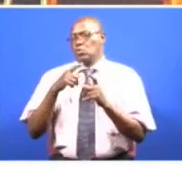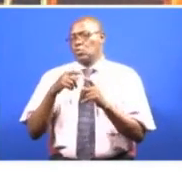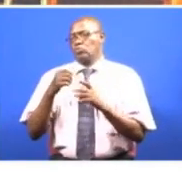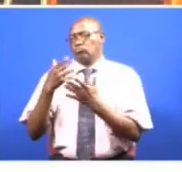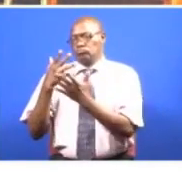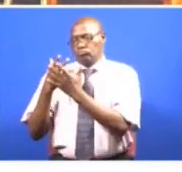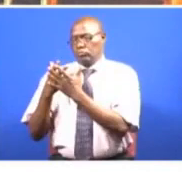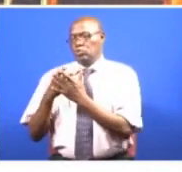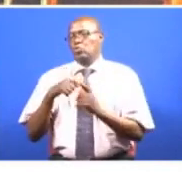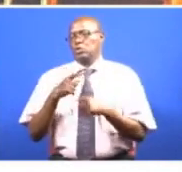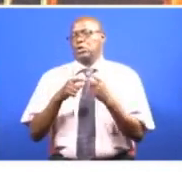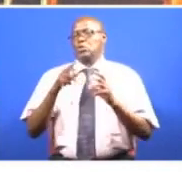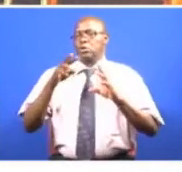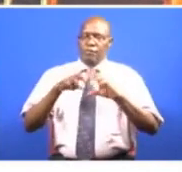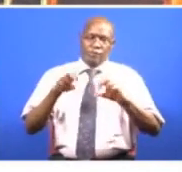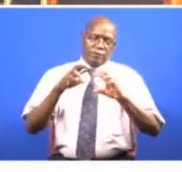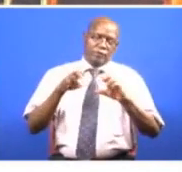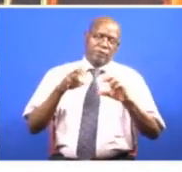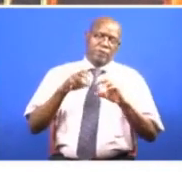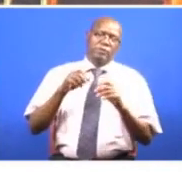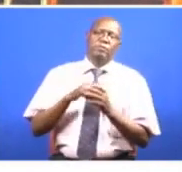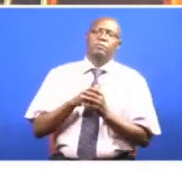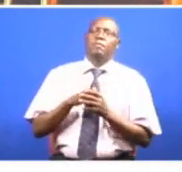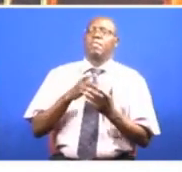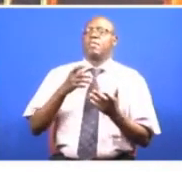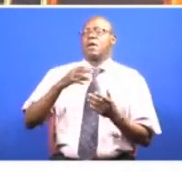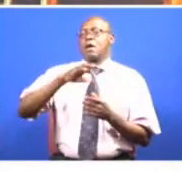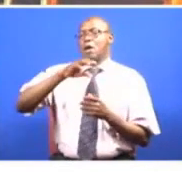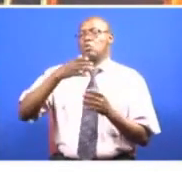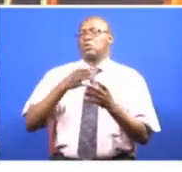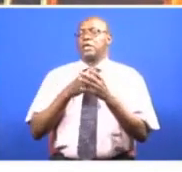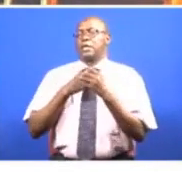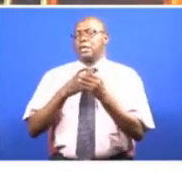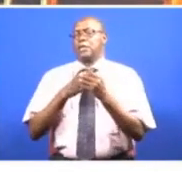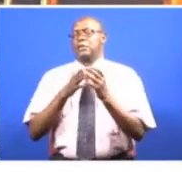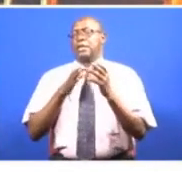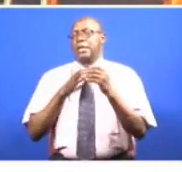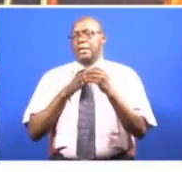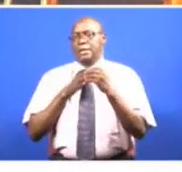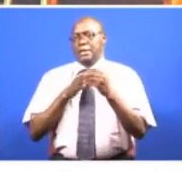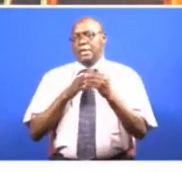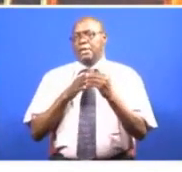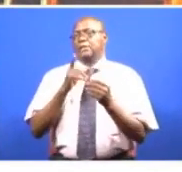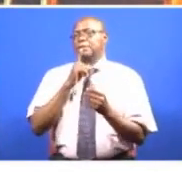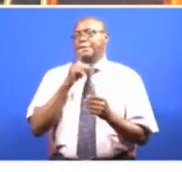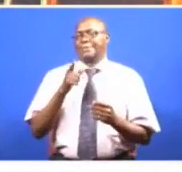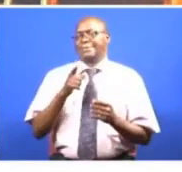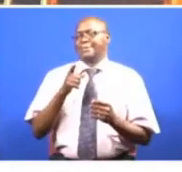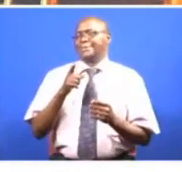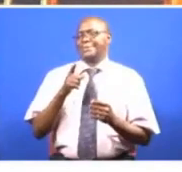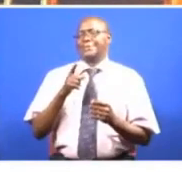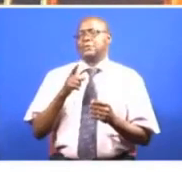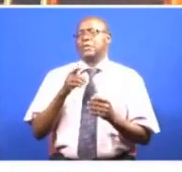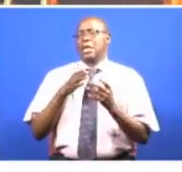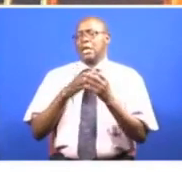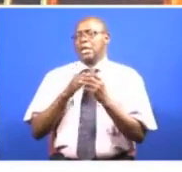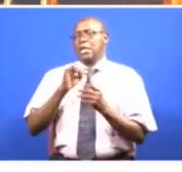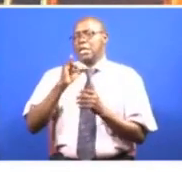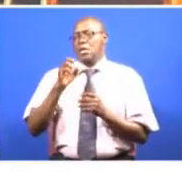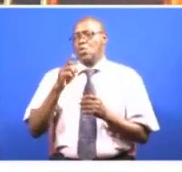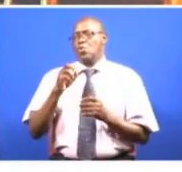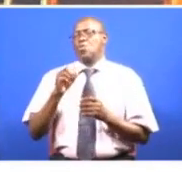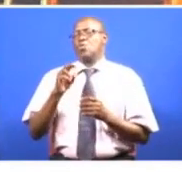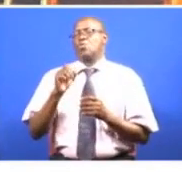investigation. County leaders ruled, led by Governor Irungo Kang'ata, have denounced the theft of medicine in public